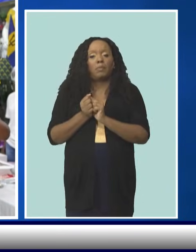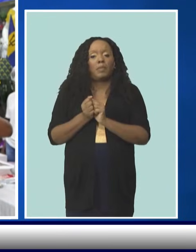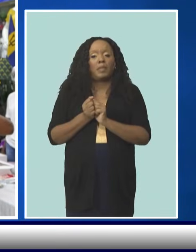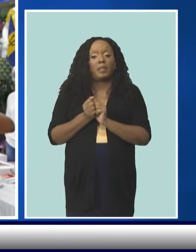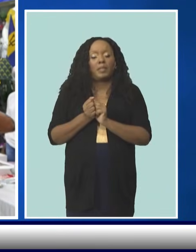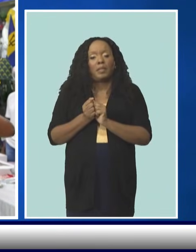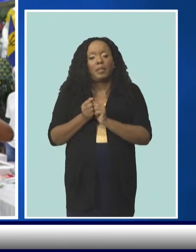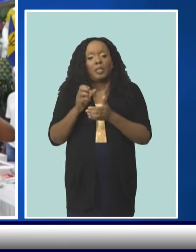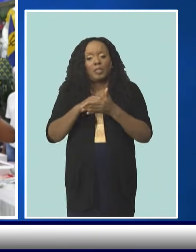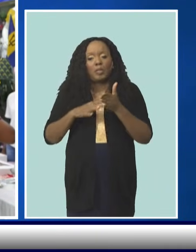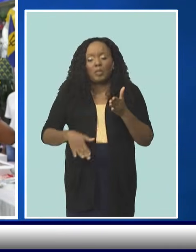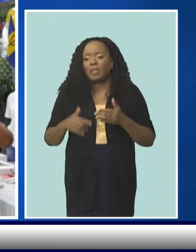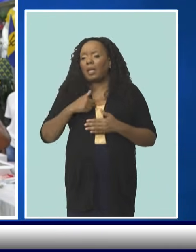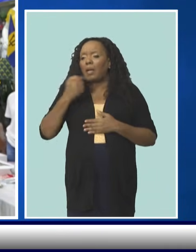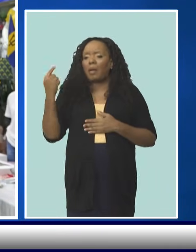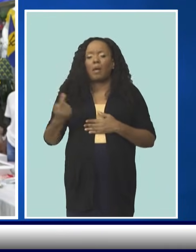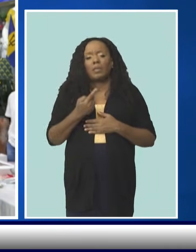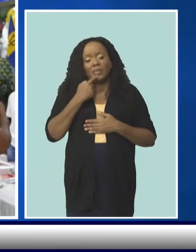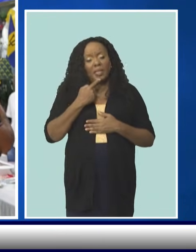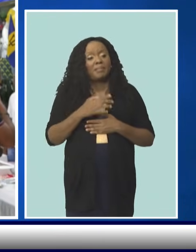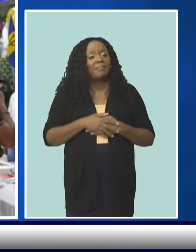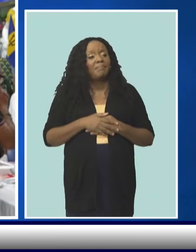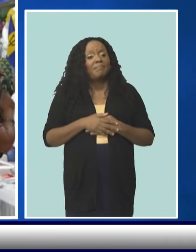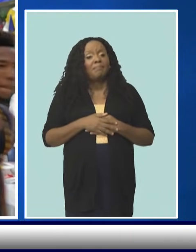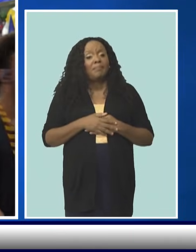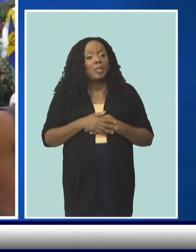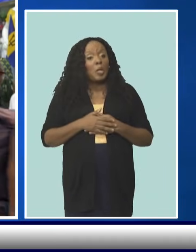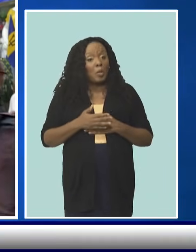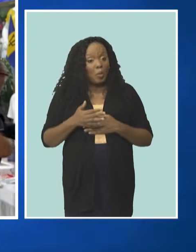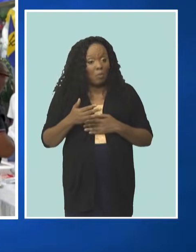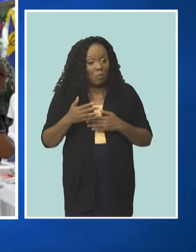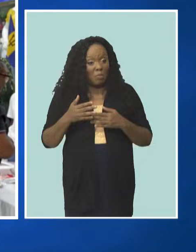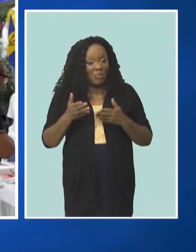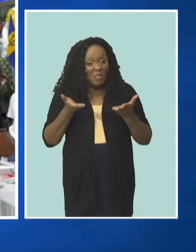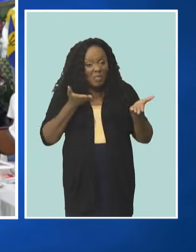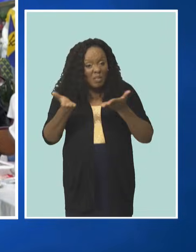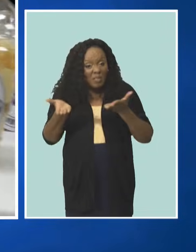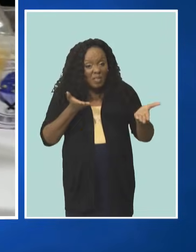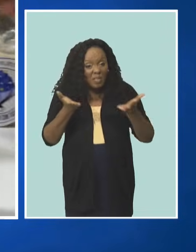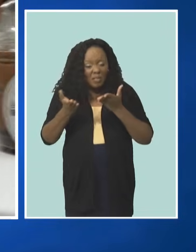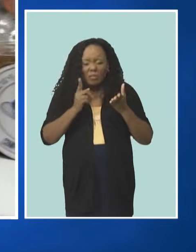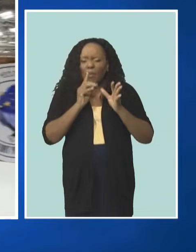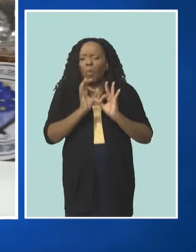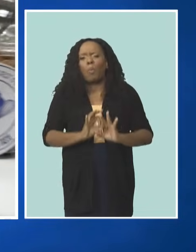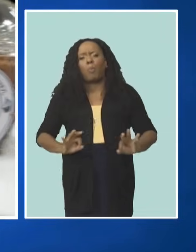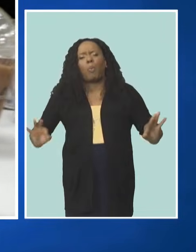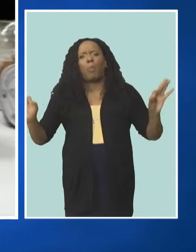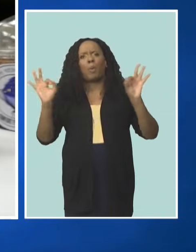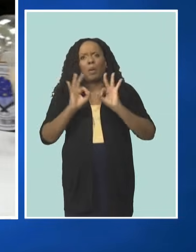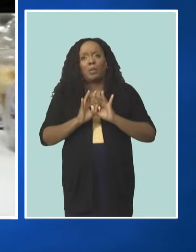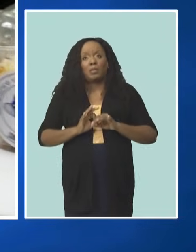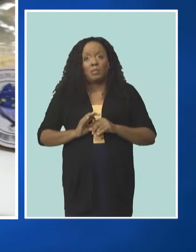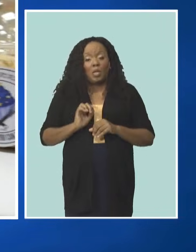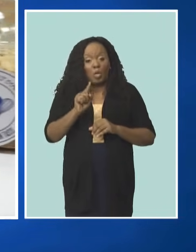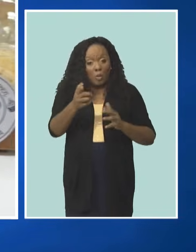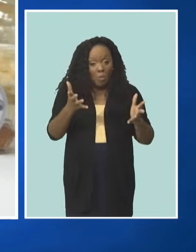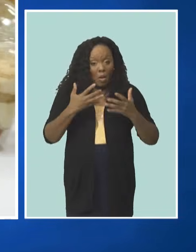service, service. I think it is the bedrock of entrepreneurship, is the bedrock of any business that want to be